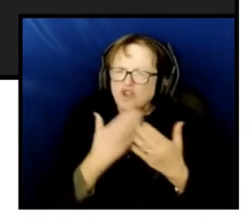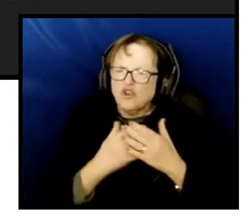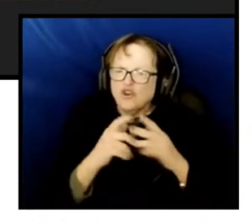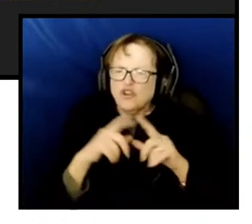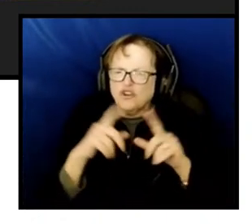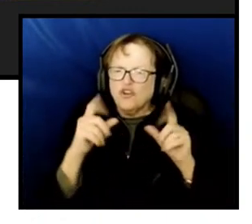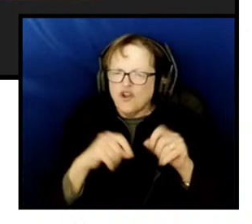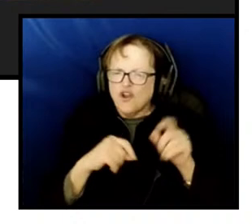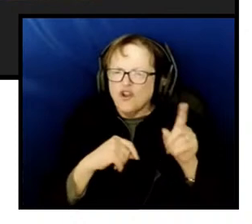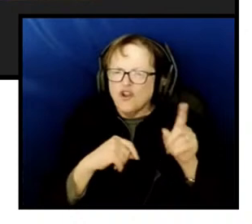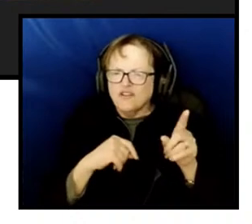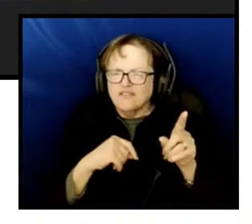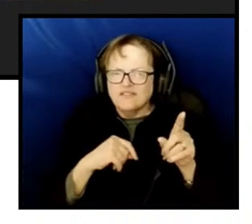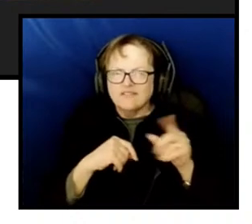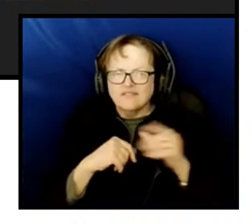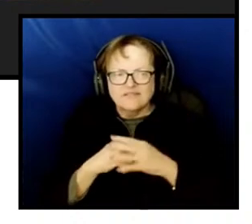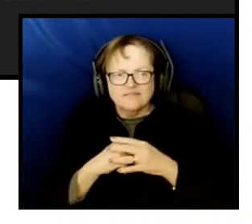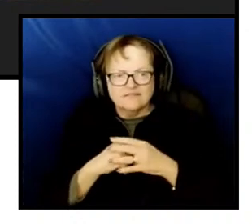when you first see it.